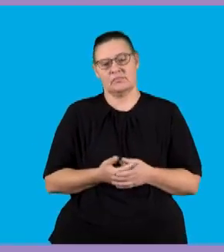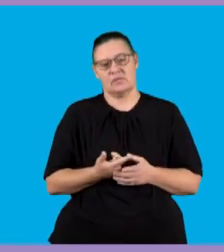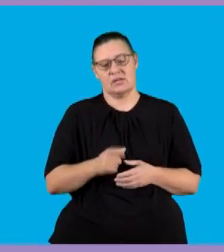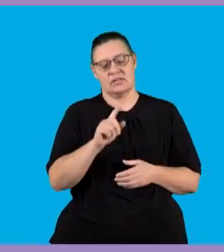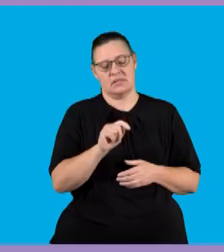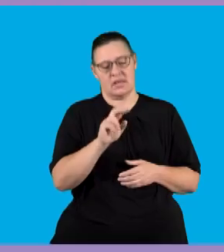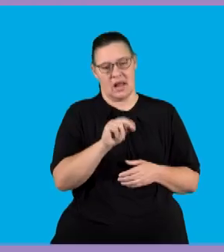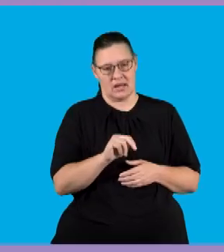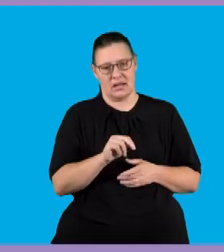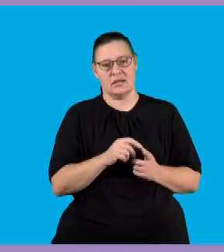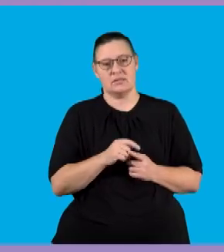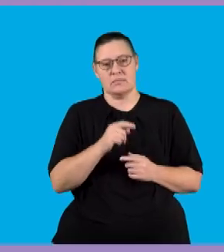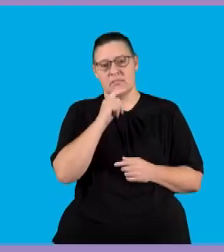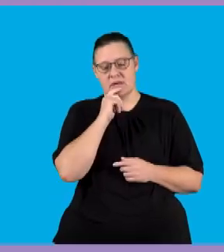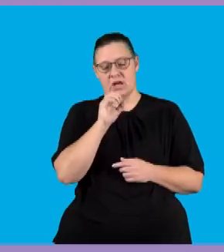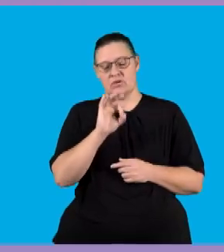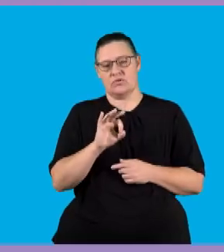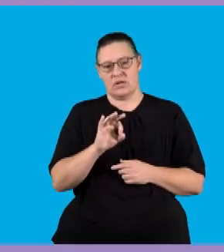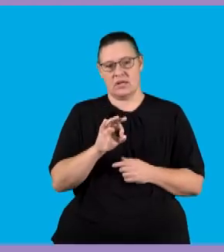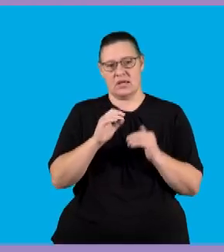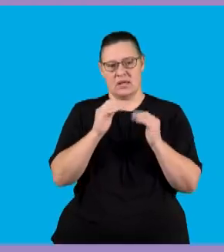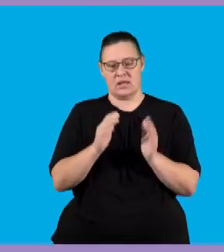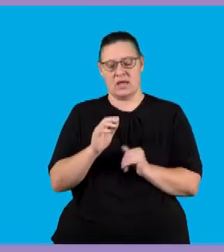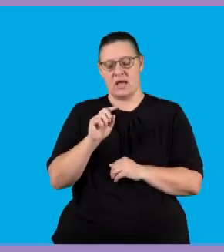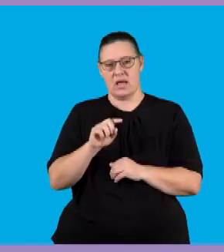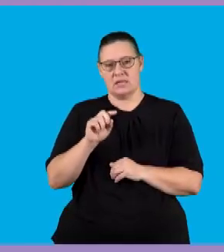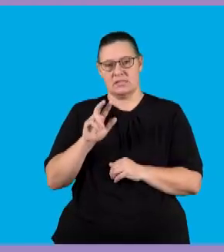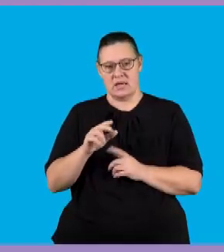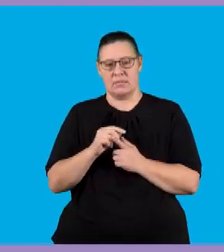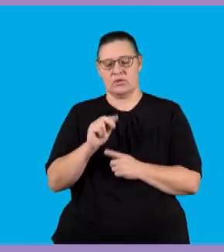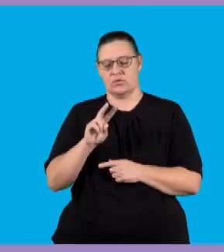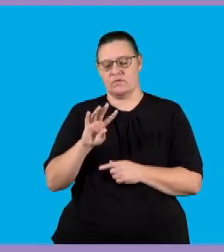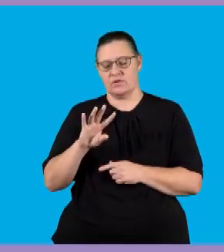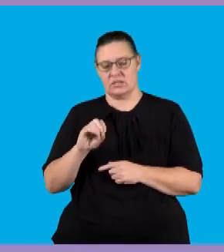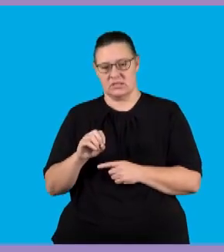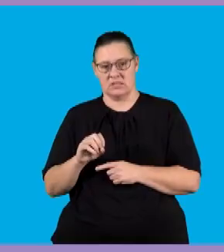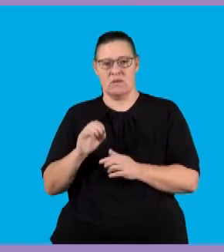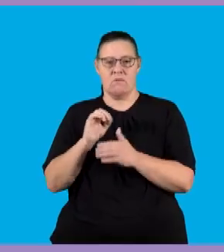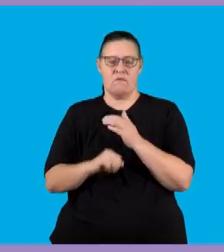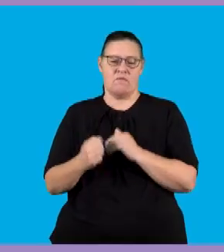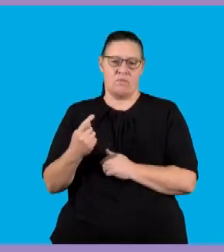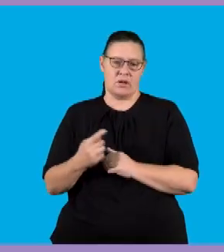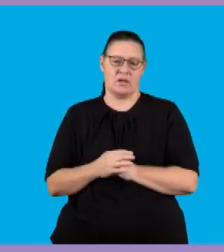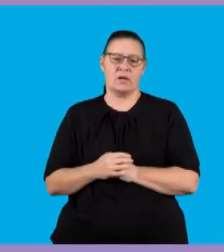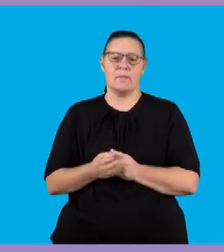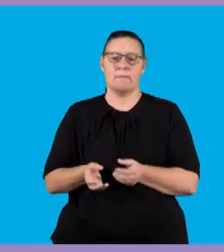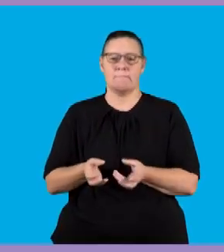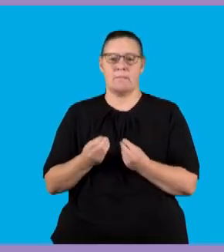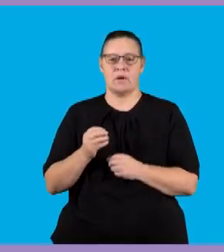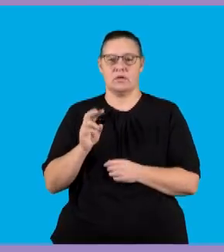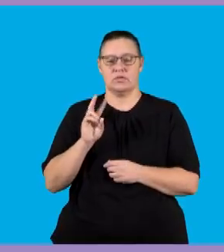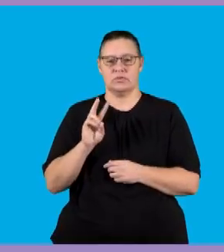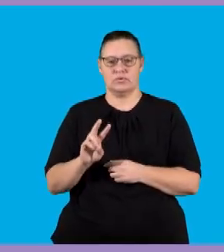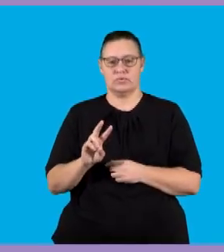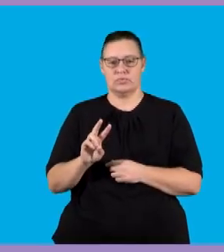can. So here we are going to say 3 multiplied by 80, which is 240. And then when we subtract